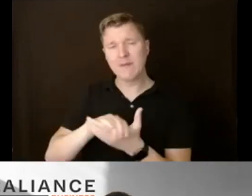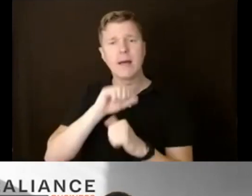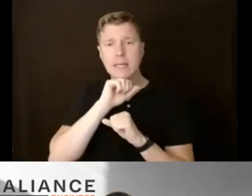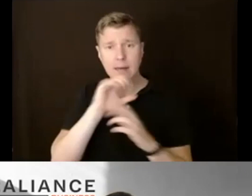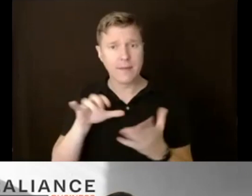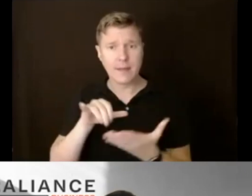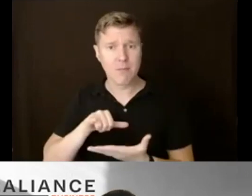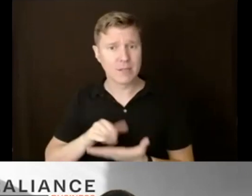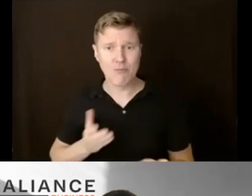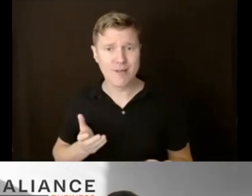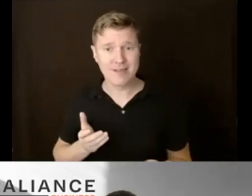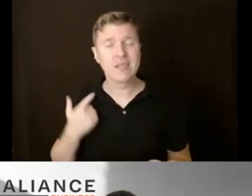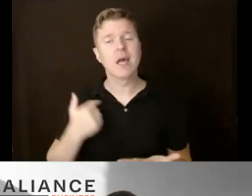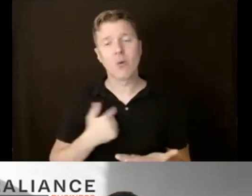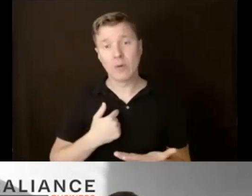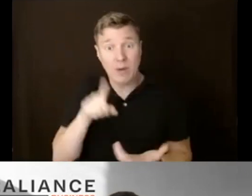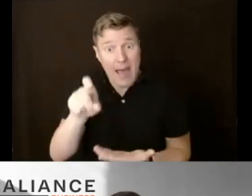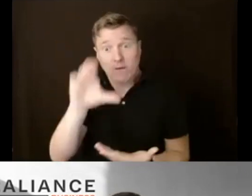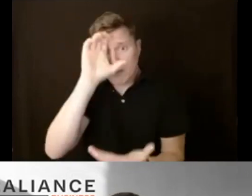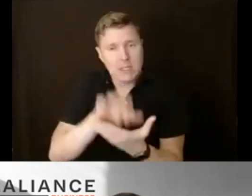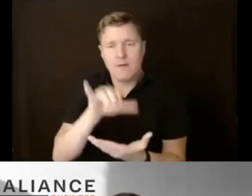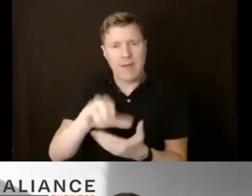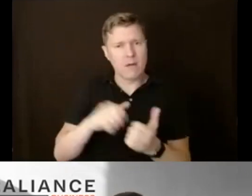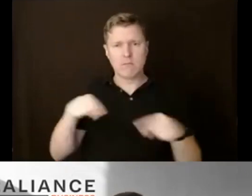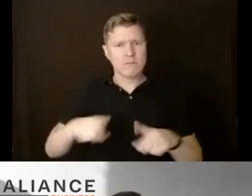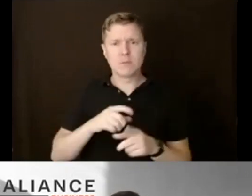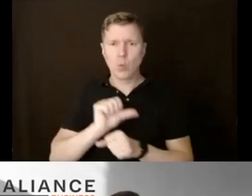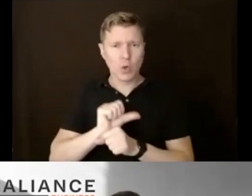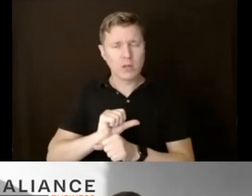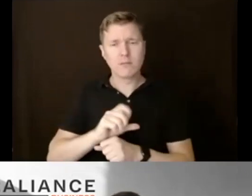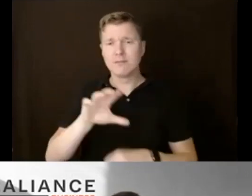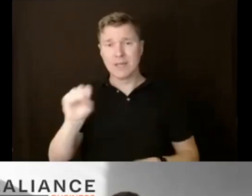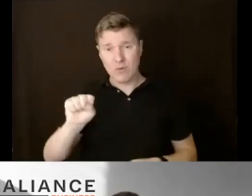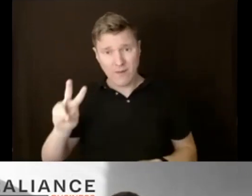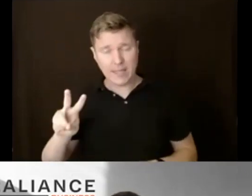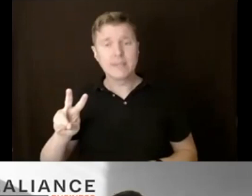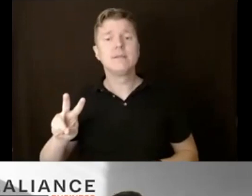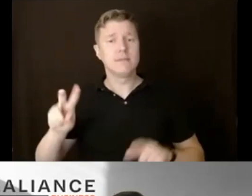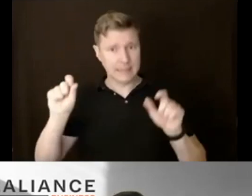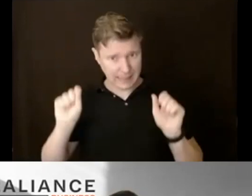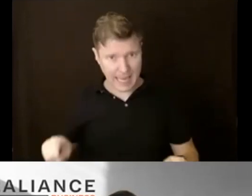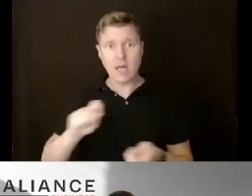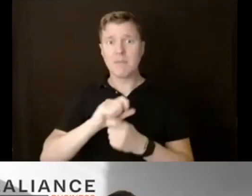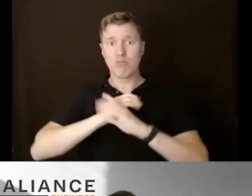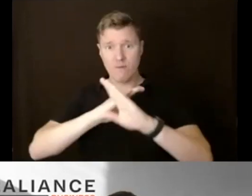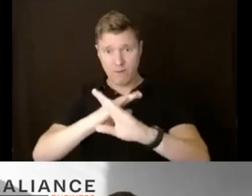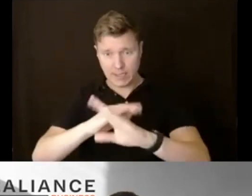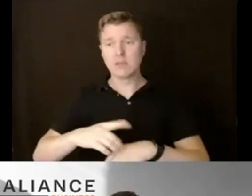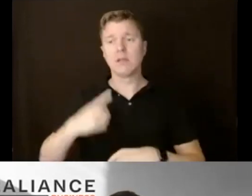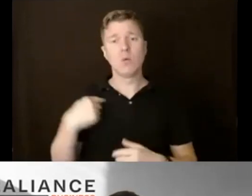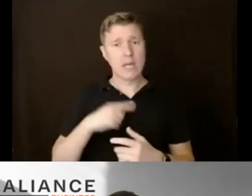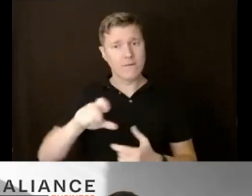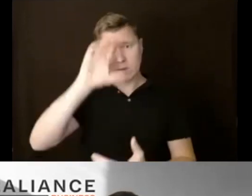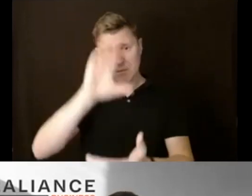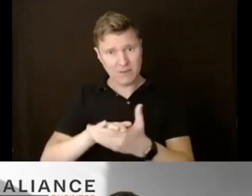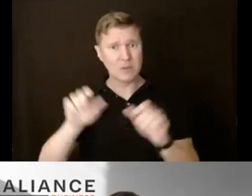impossible. And we have to believe that doing this work. We have to believe that sexual violence can be prevented. We have to believe that we can create